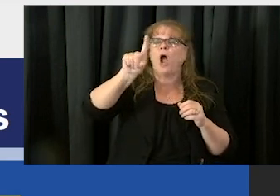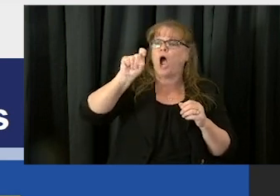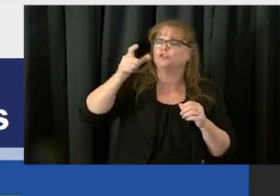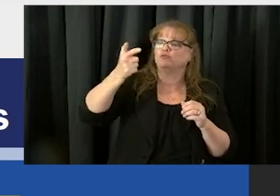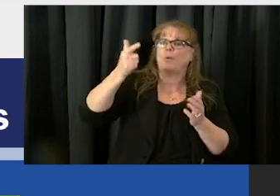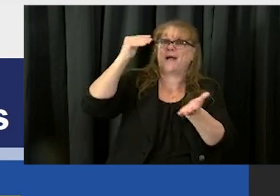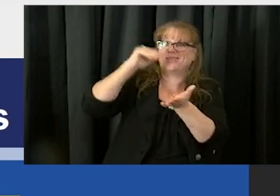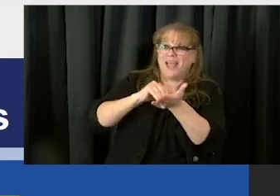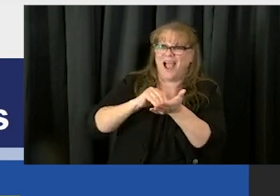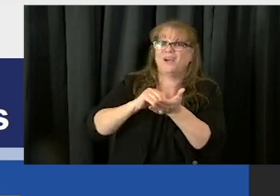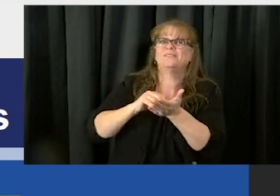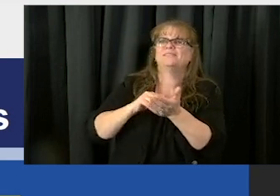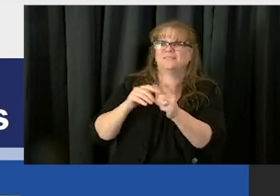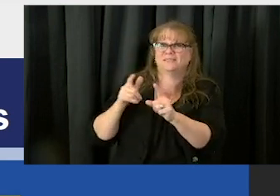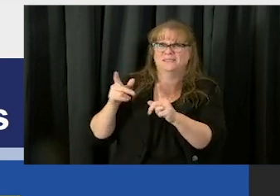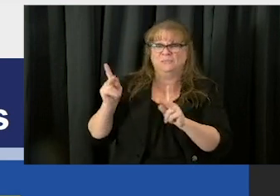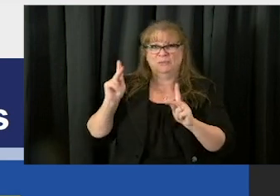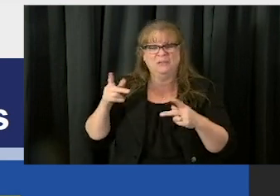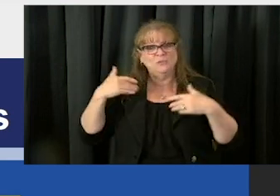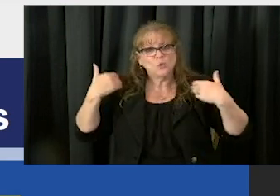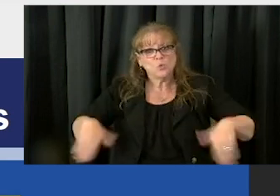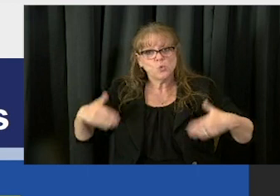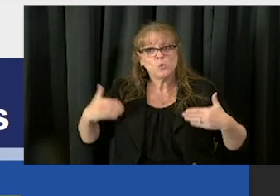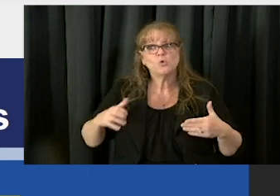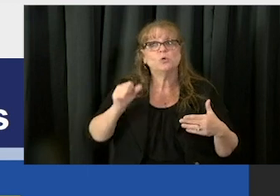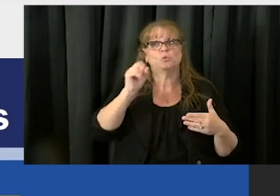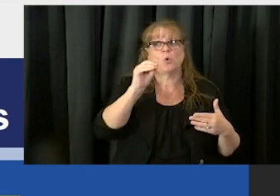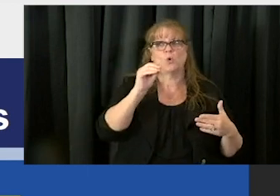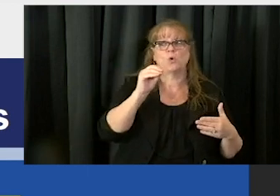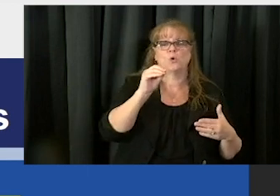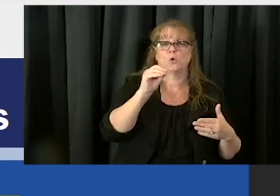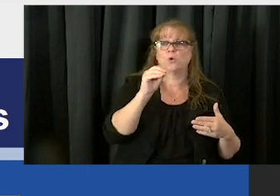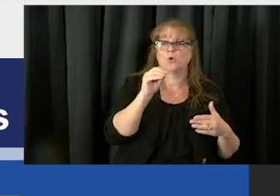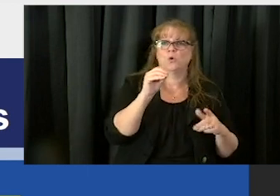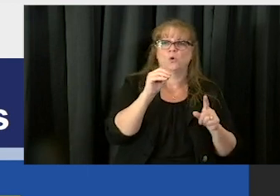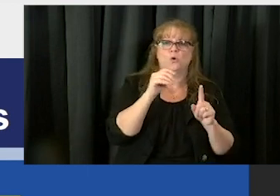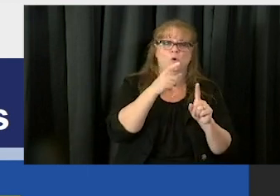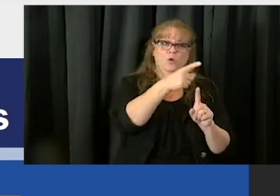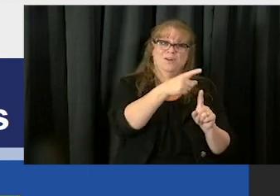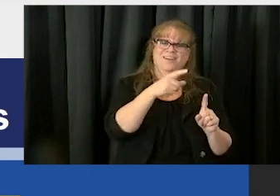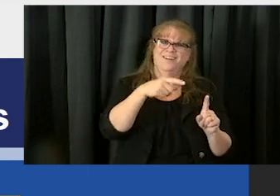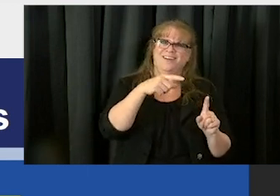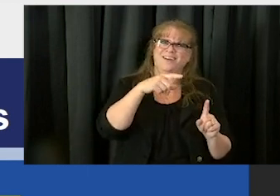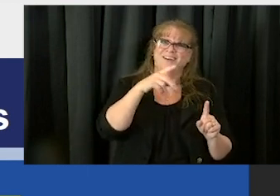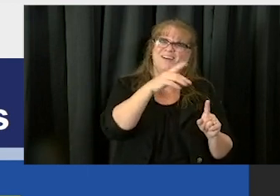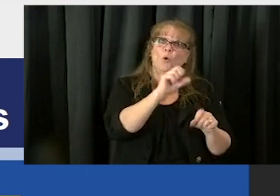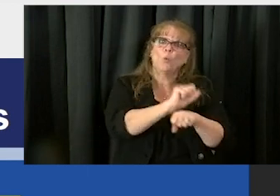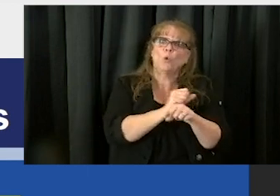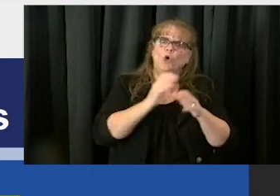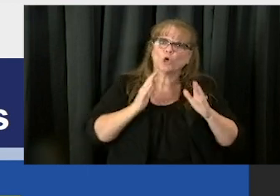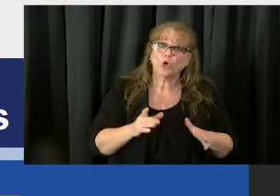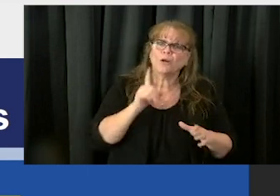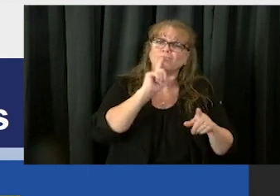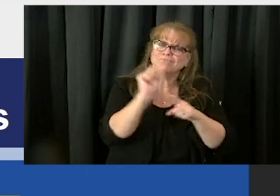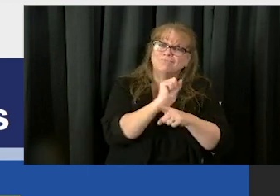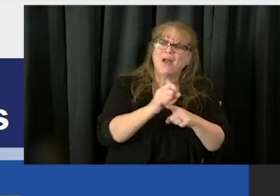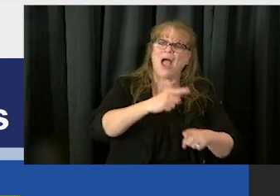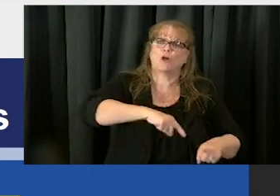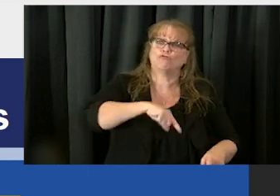30,000 residents, and I guess that would leave about 90,000 staff or so for a total